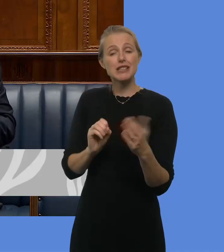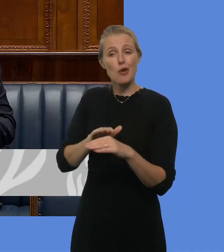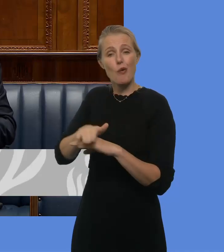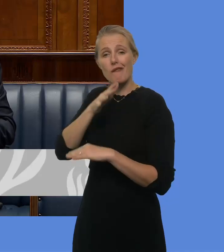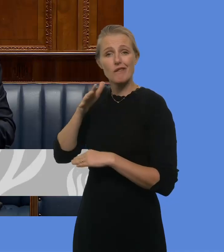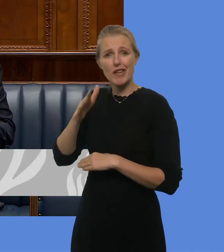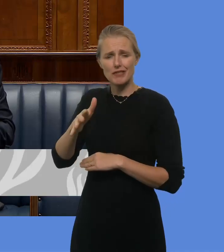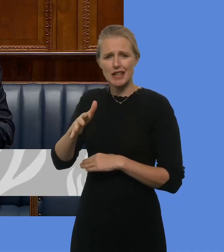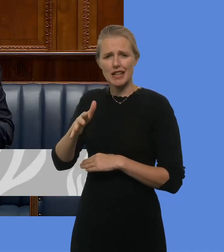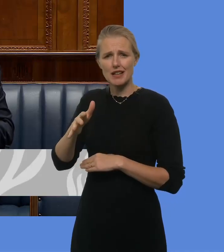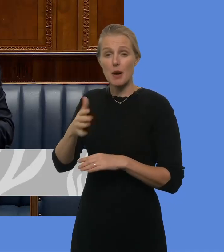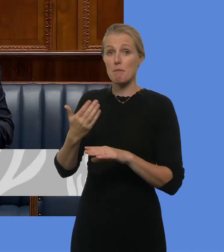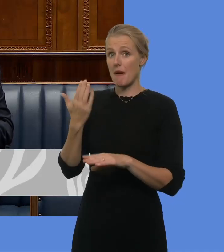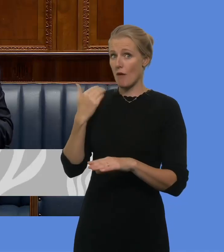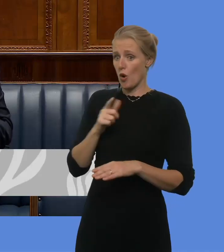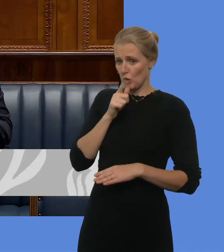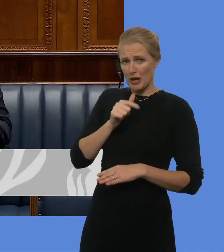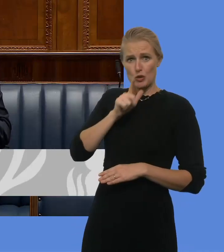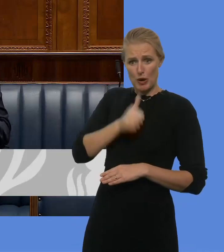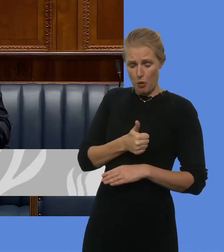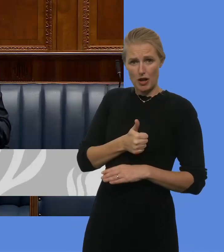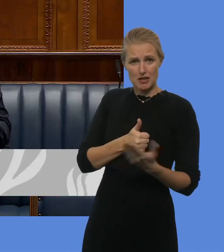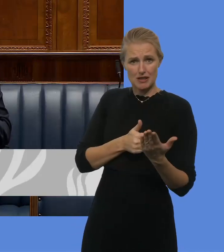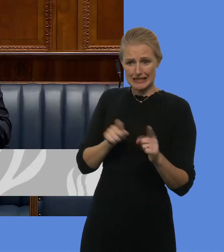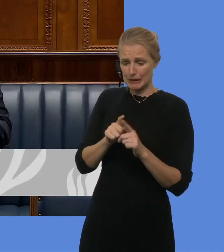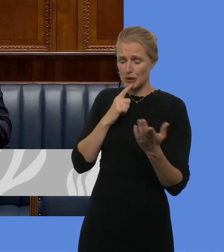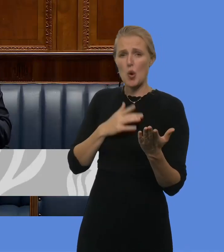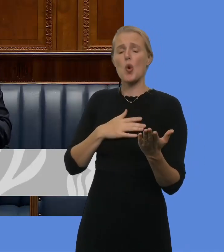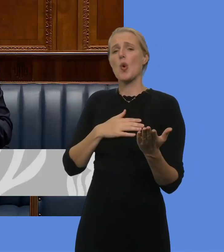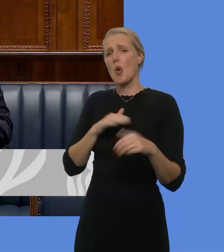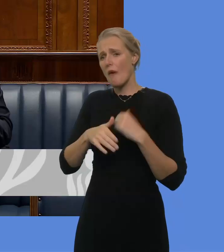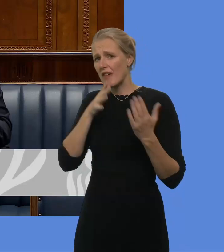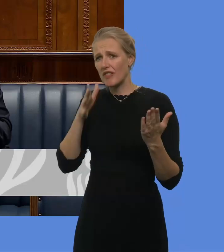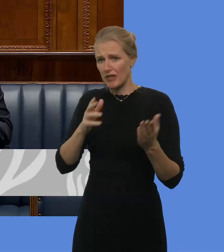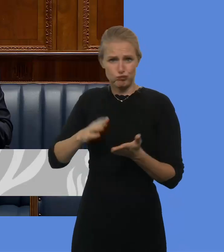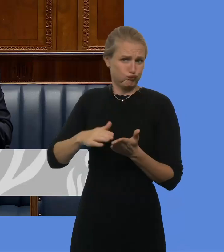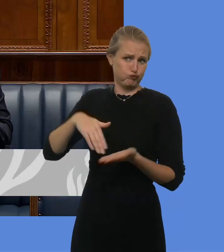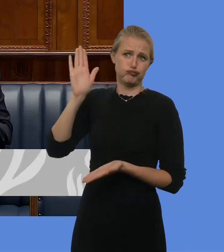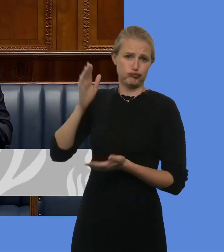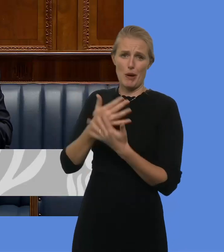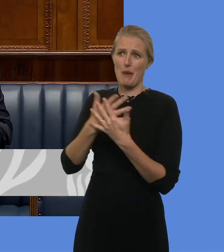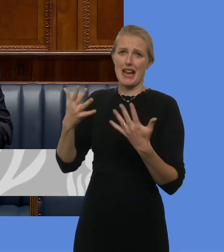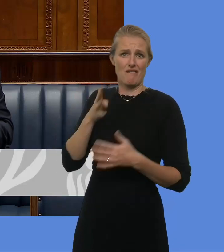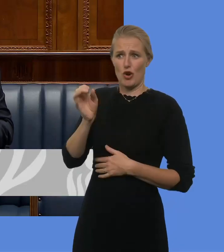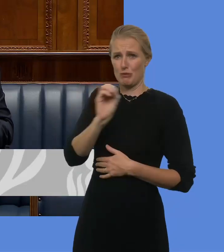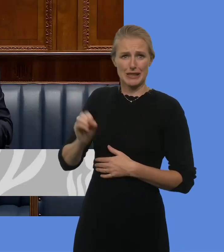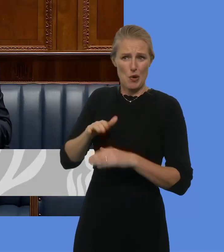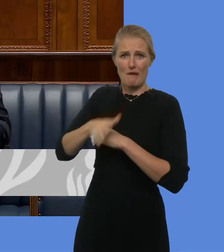is a significant drop from 2021, when the same question suggested that the number was much more unsustainable at